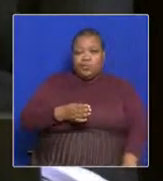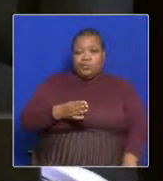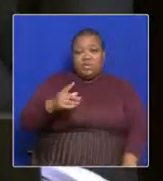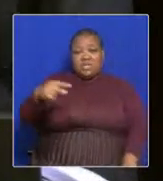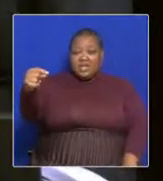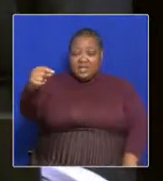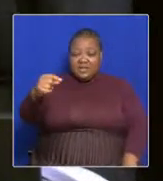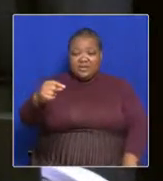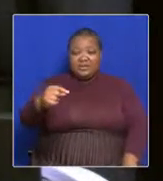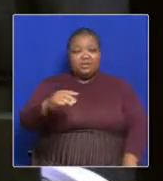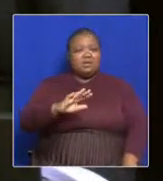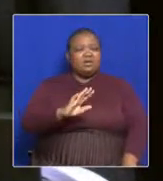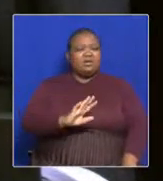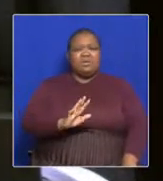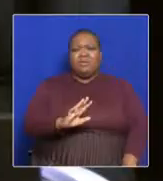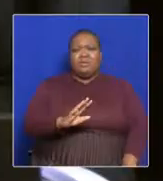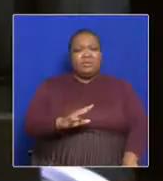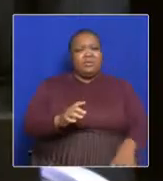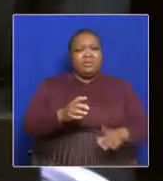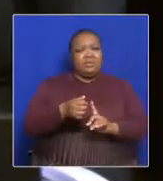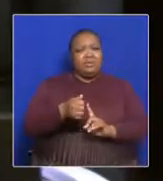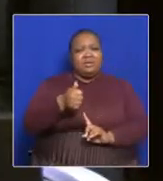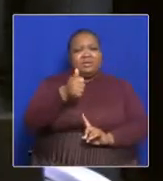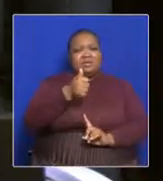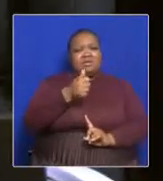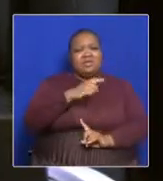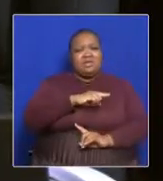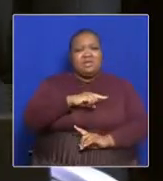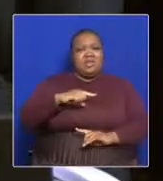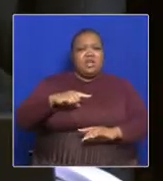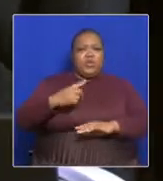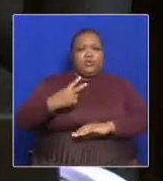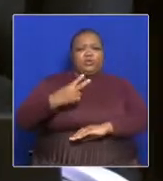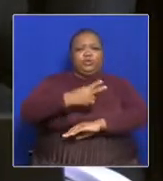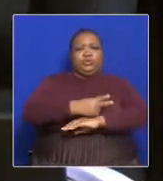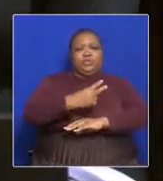Colonel. We've had a long 2 days with you.